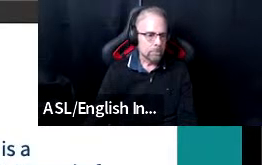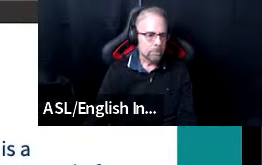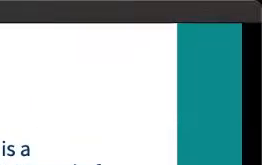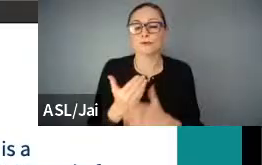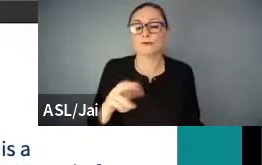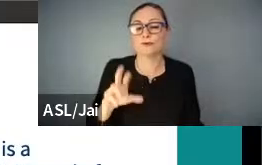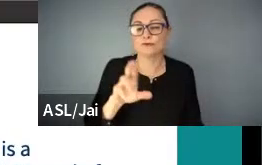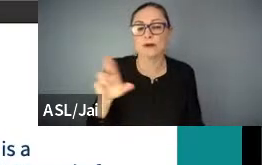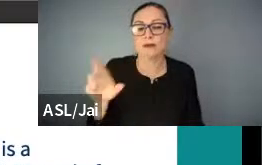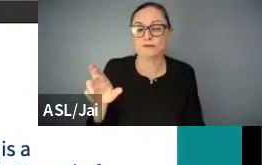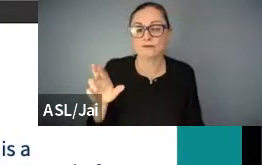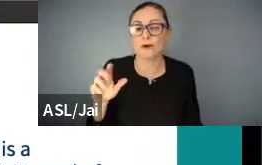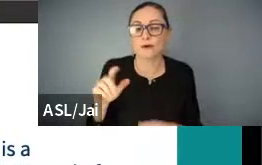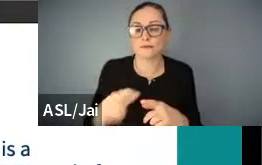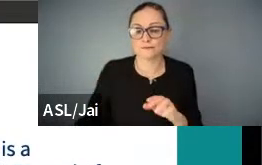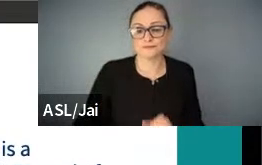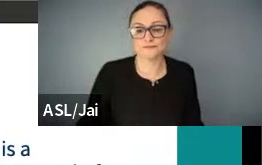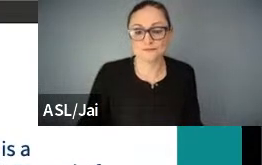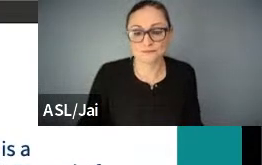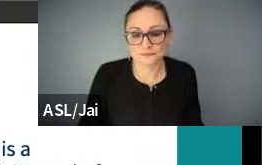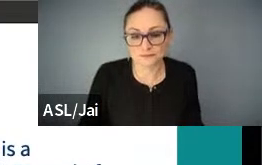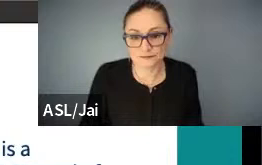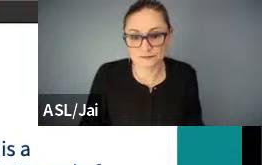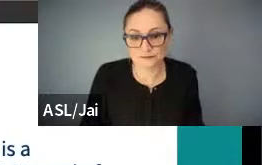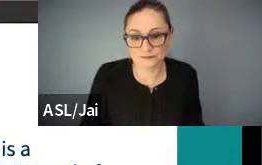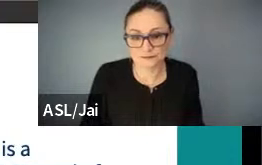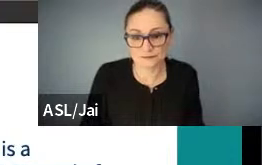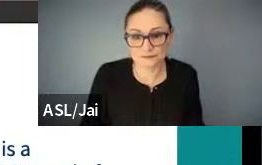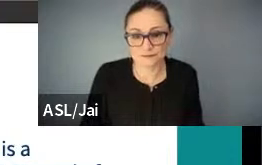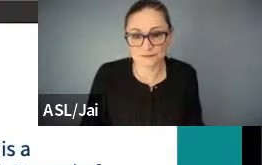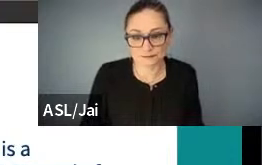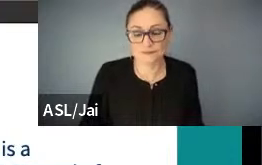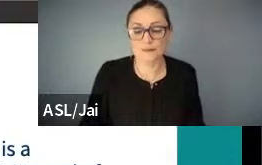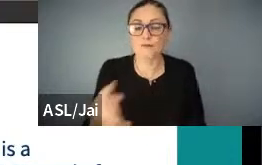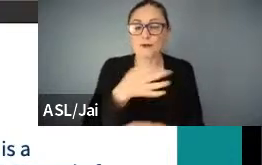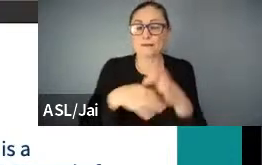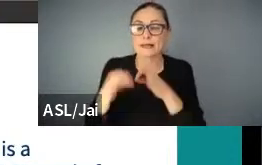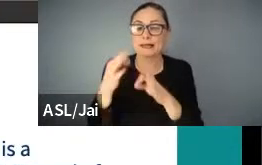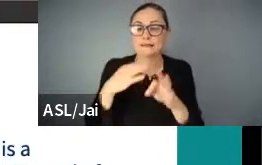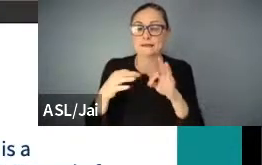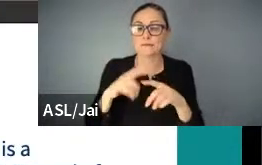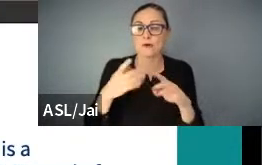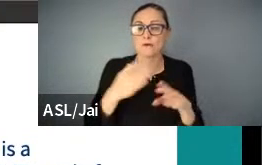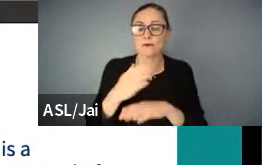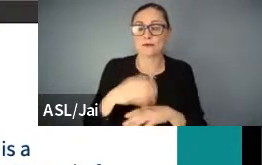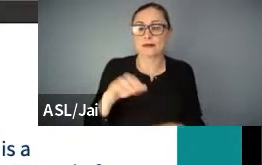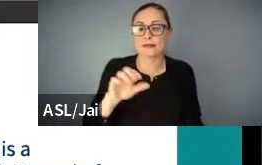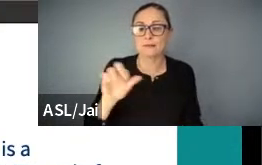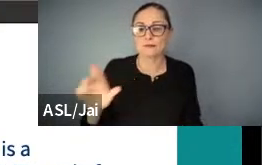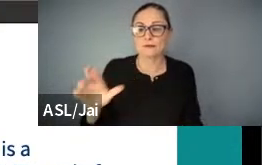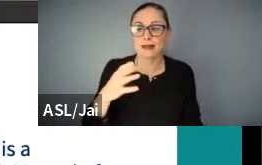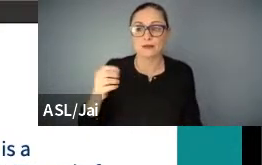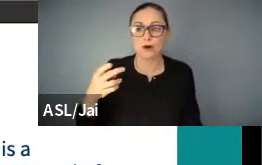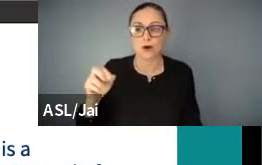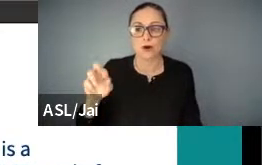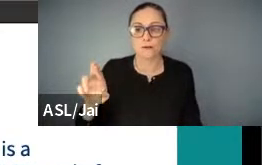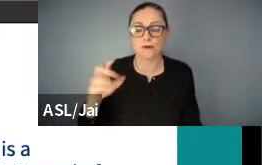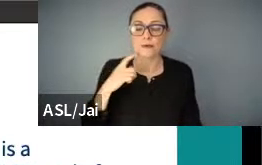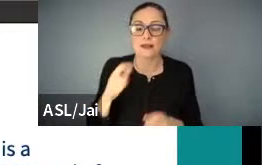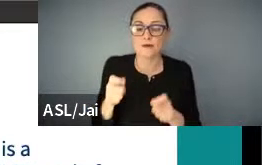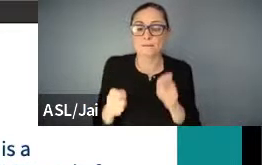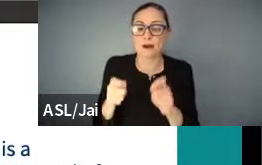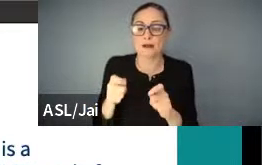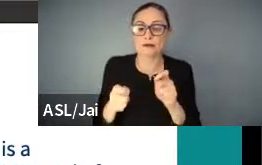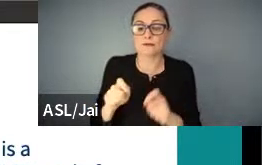We replaced the bridges over the Columbia River as well as North Carolina Harbor. And we have modifications to the